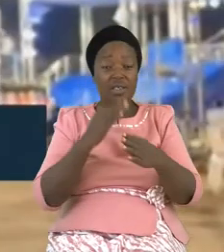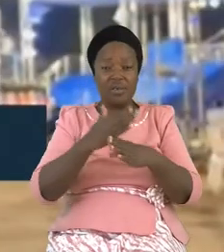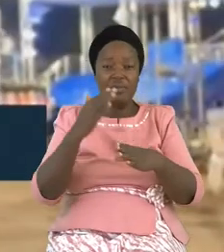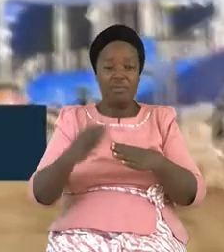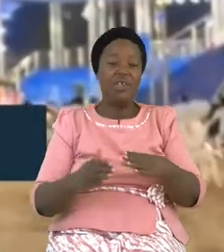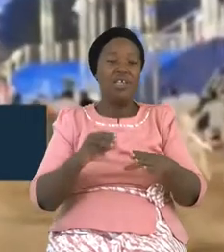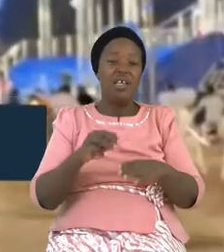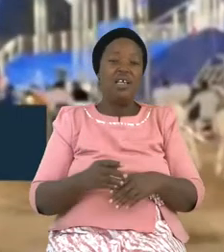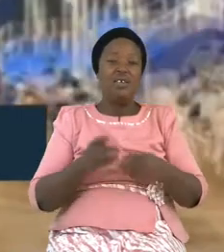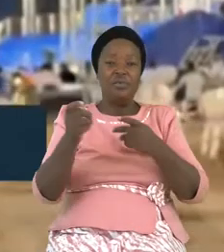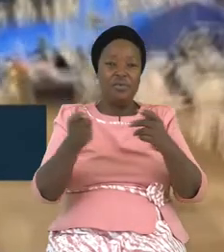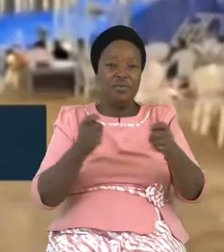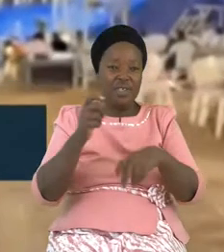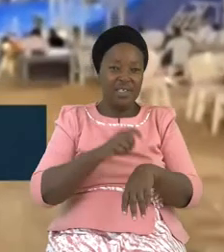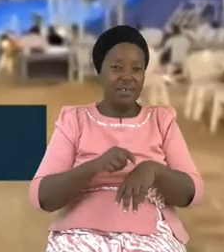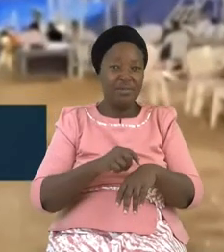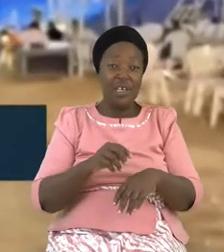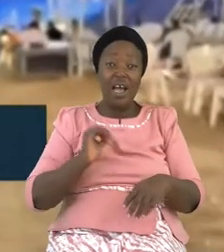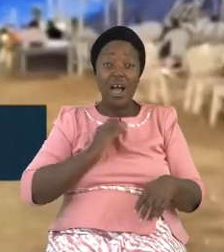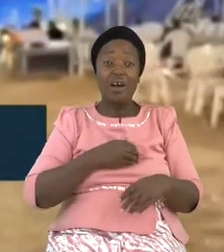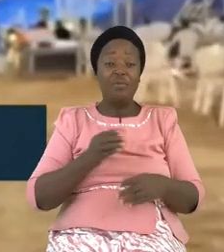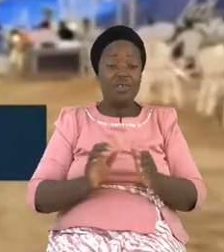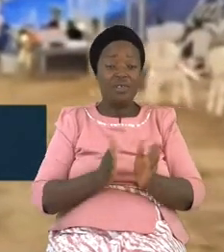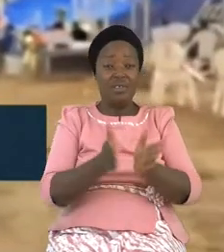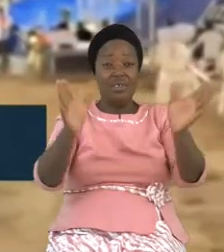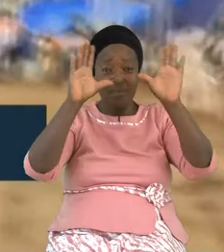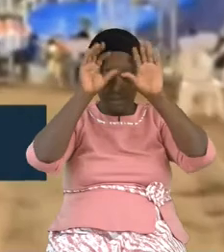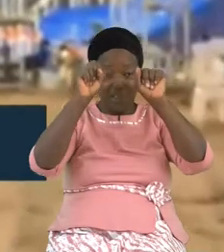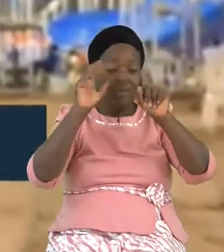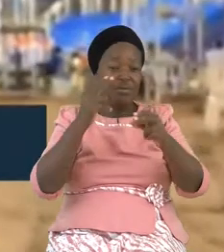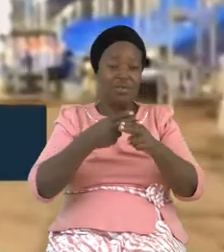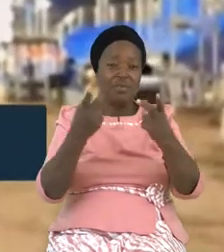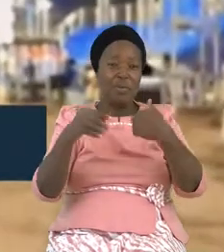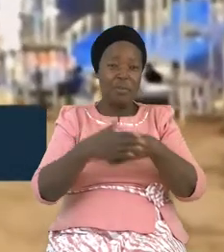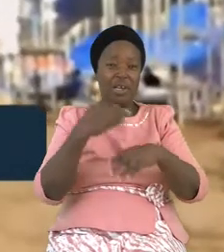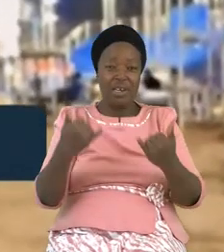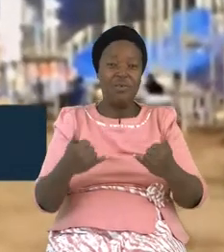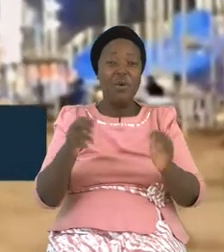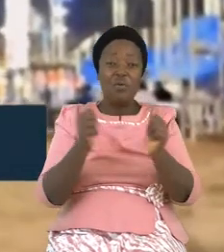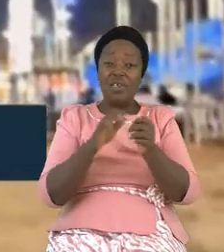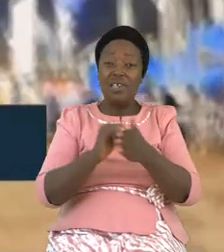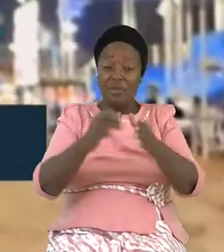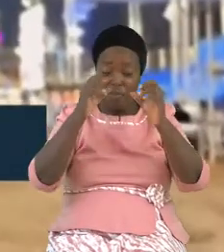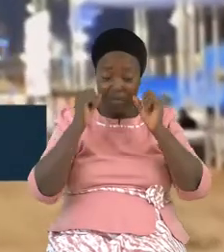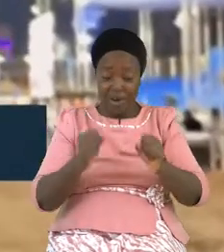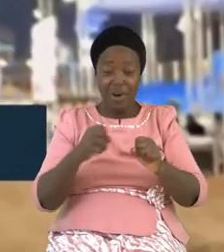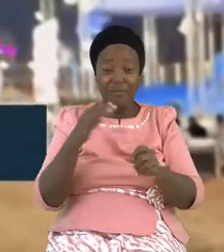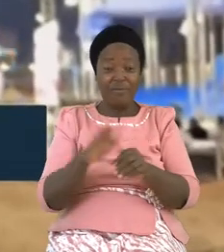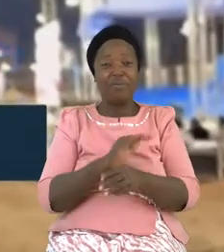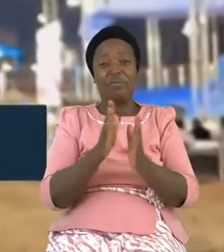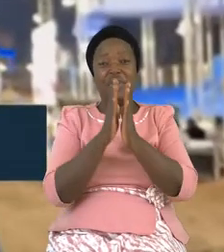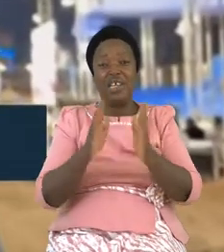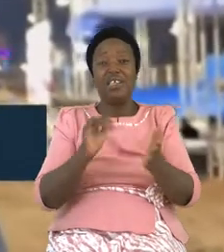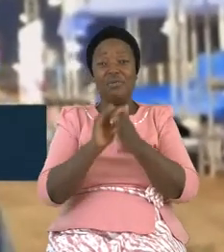Dr. W.F. Kumuyi will soon be coming back with that prayer, the prayer that will give you complete dominion. You don't want to miss